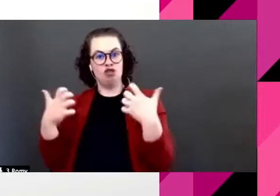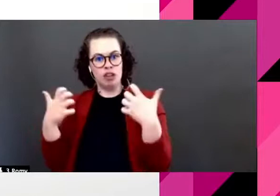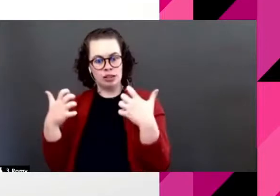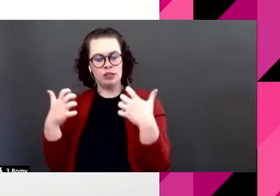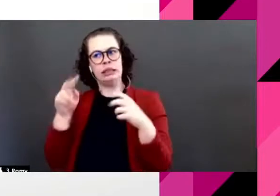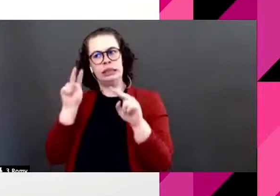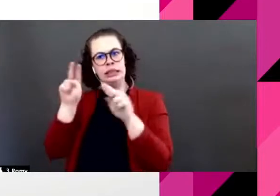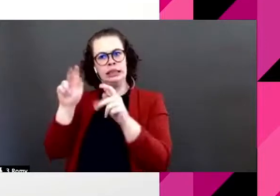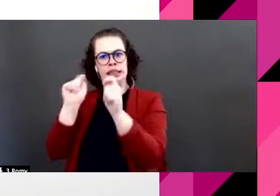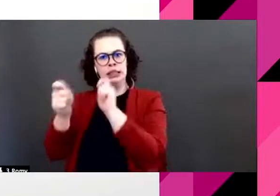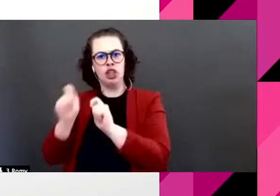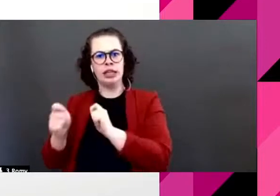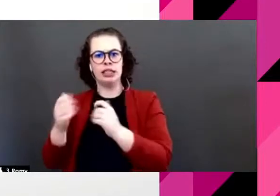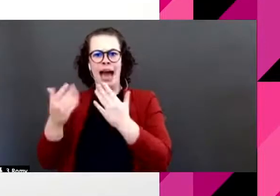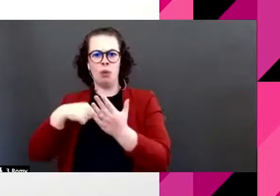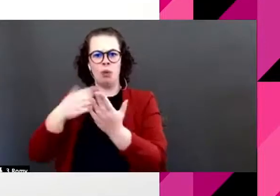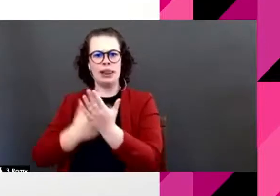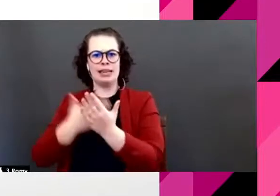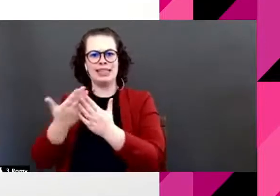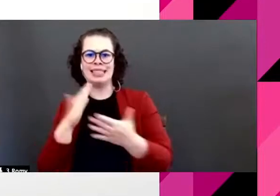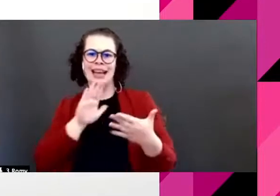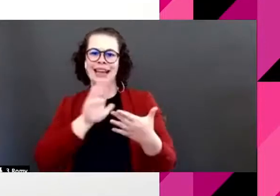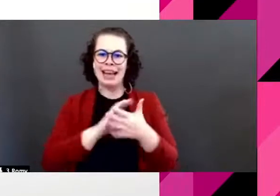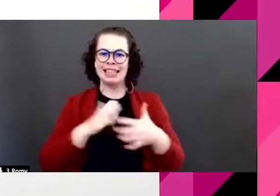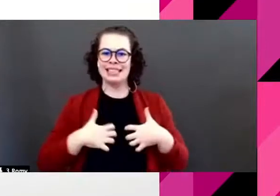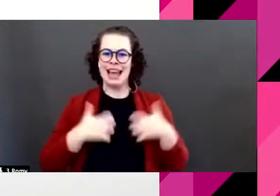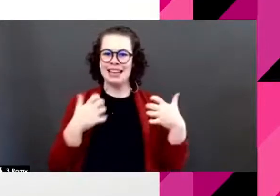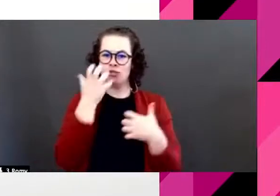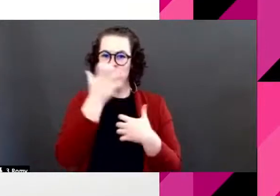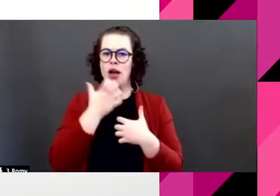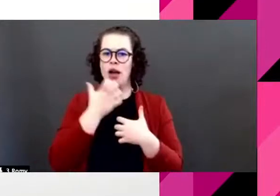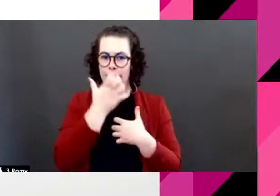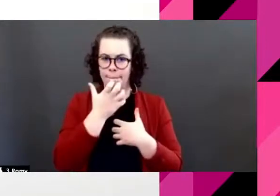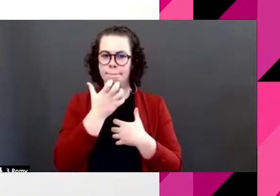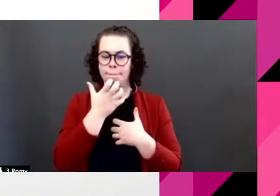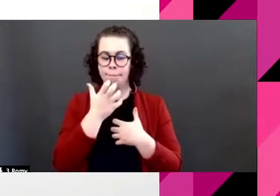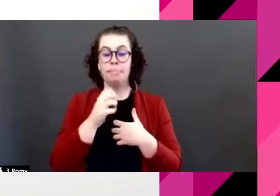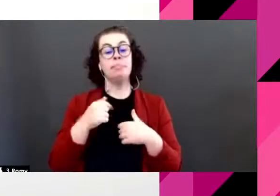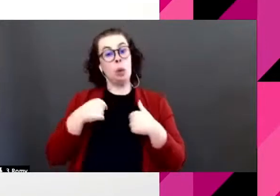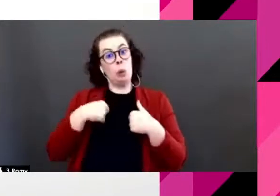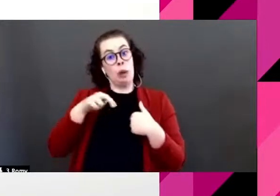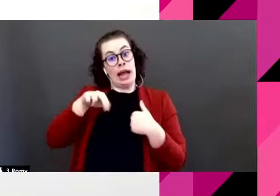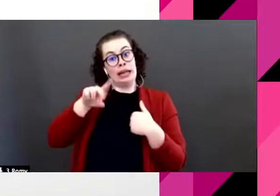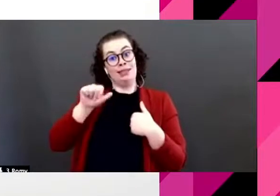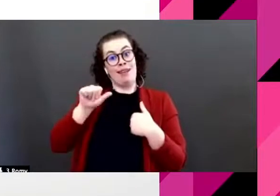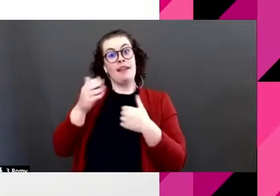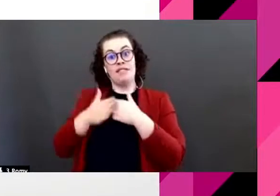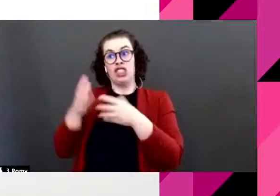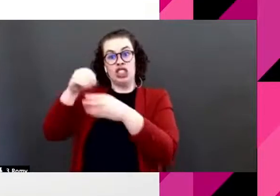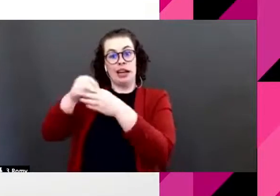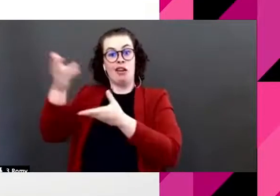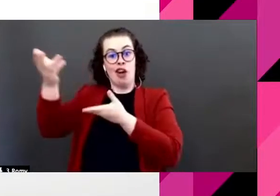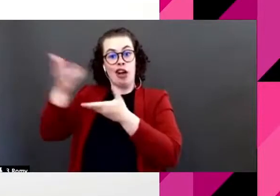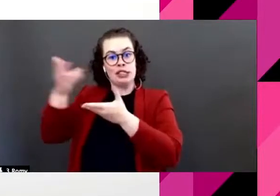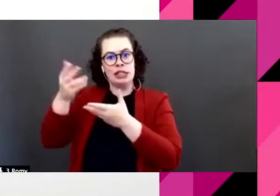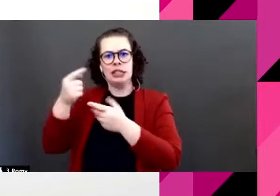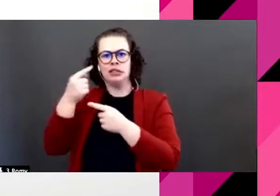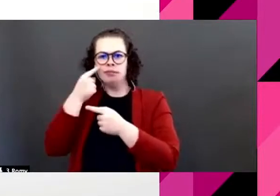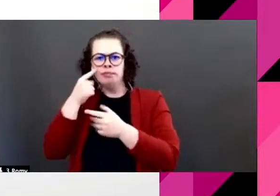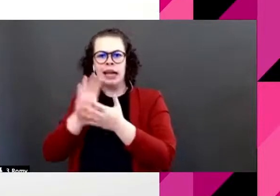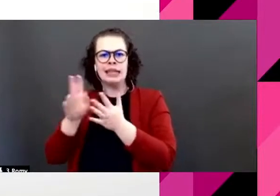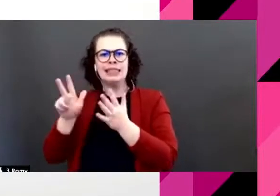legislation on hate crime. The NDA contributed to the consultation on the review of the 1989